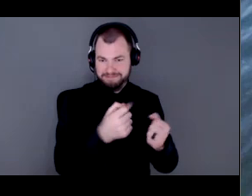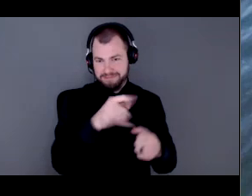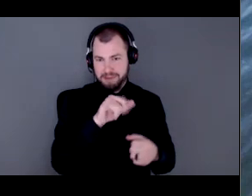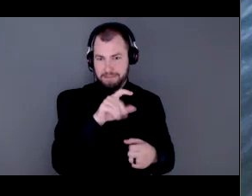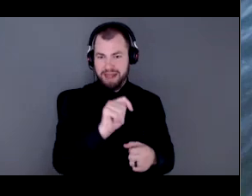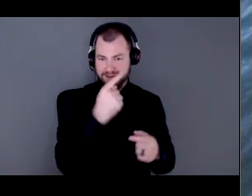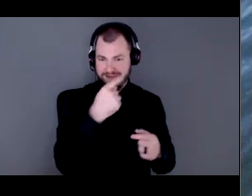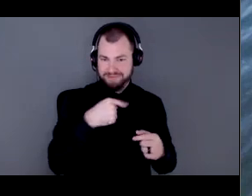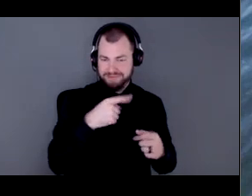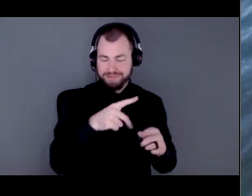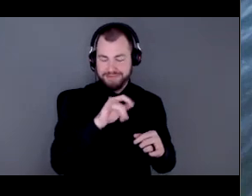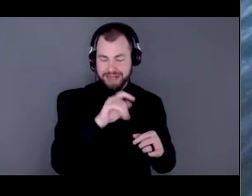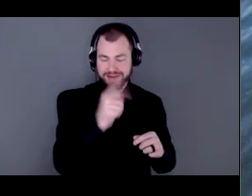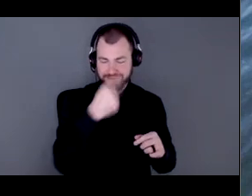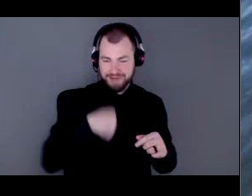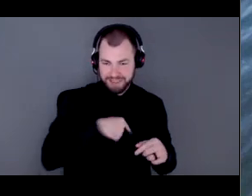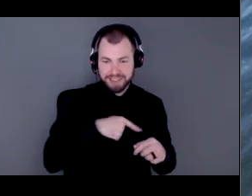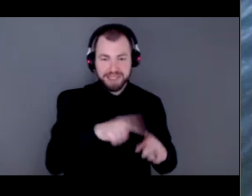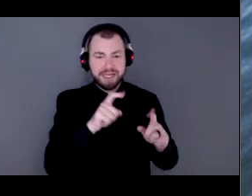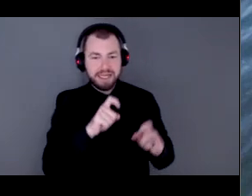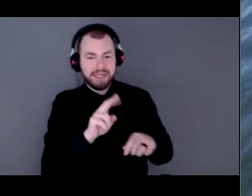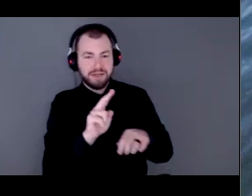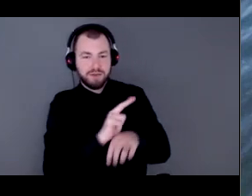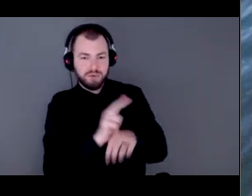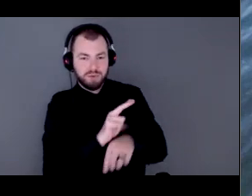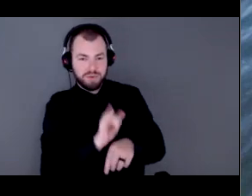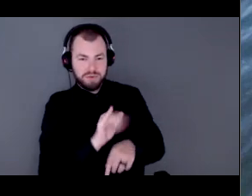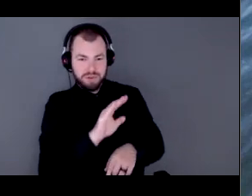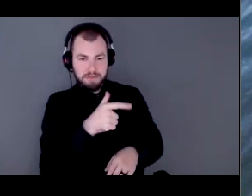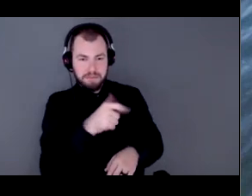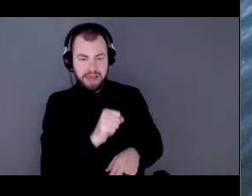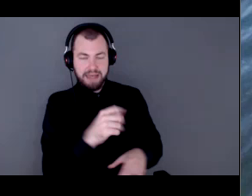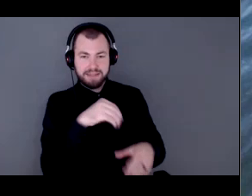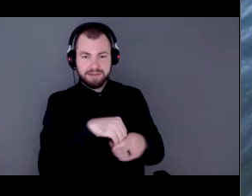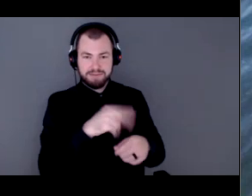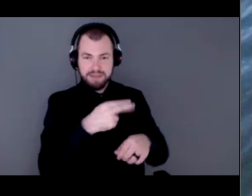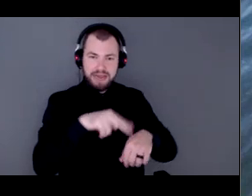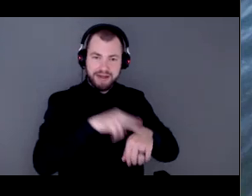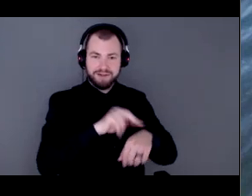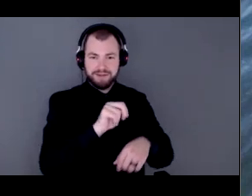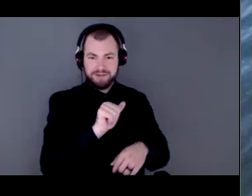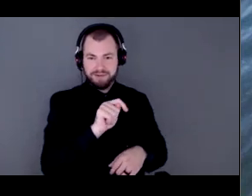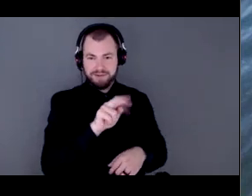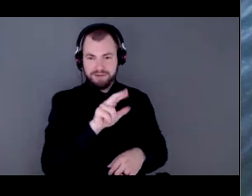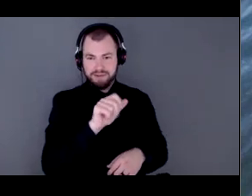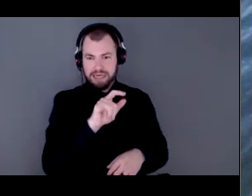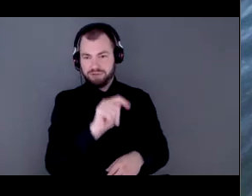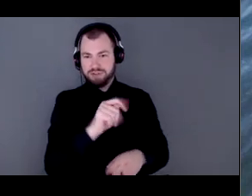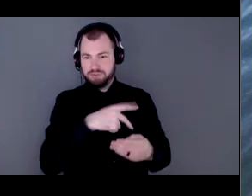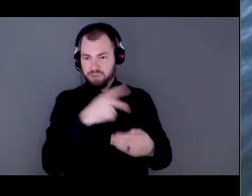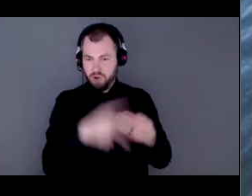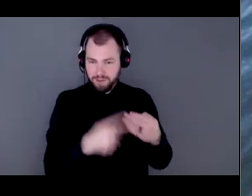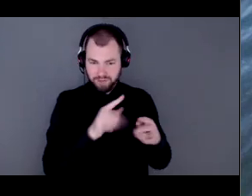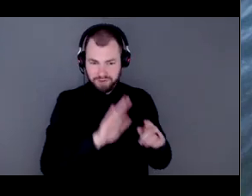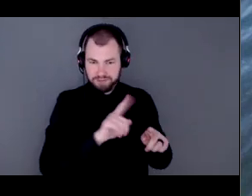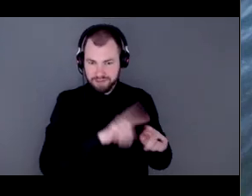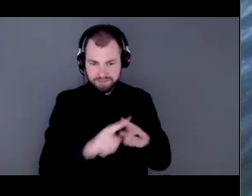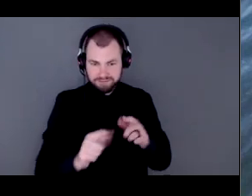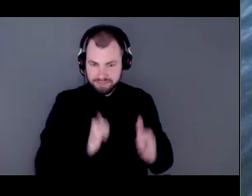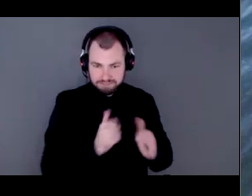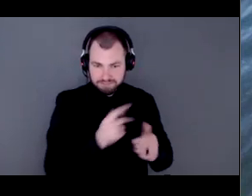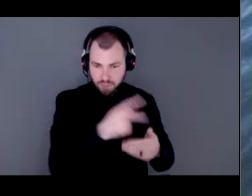use of the bags in their natural resource or in their naturalist programming for the different efforts that they do. And so we called them up to